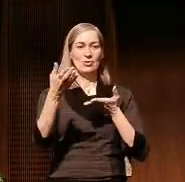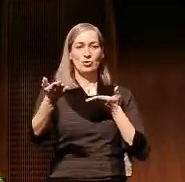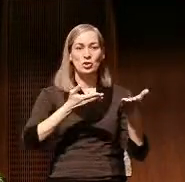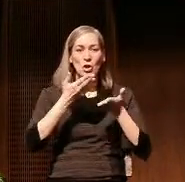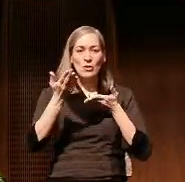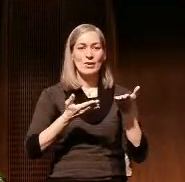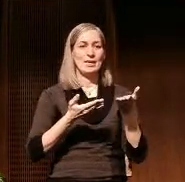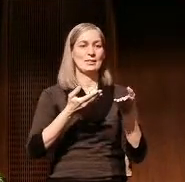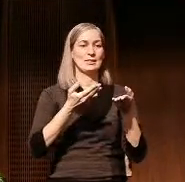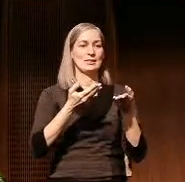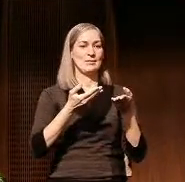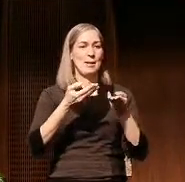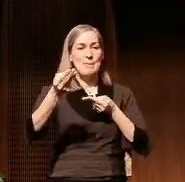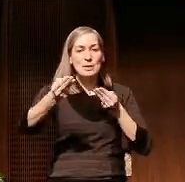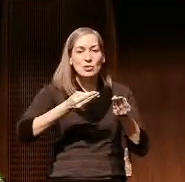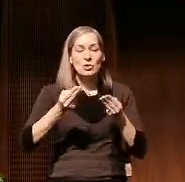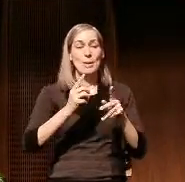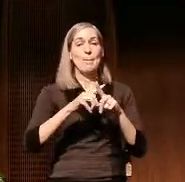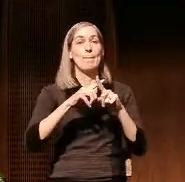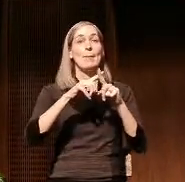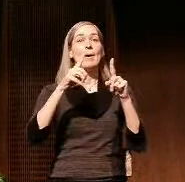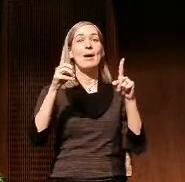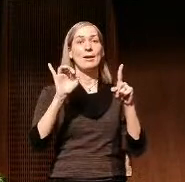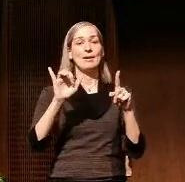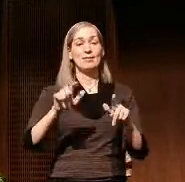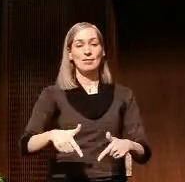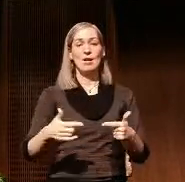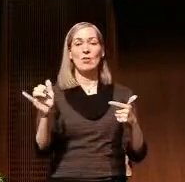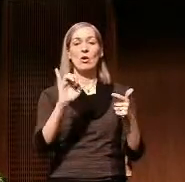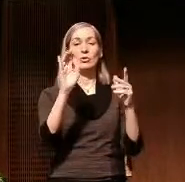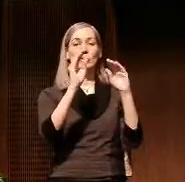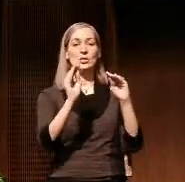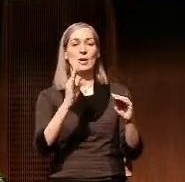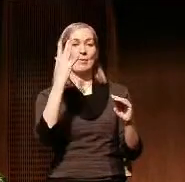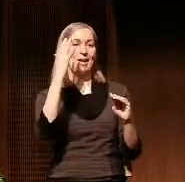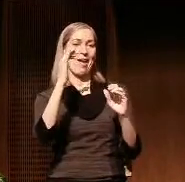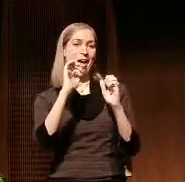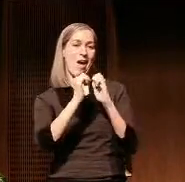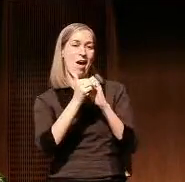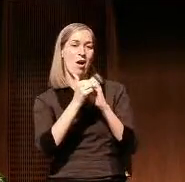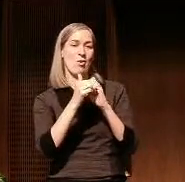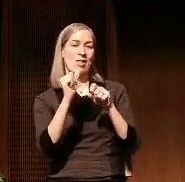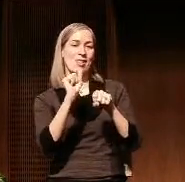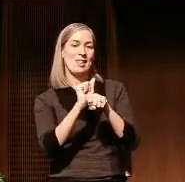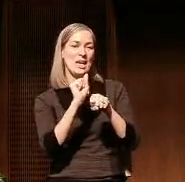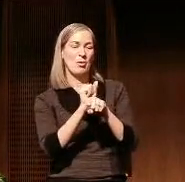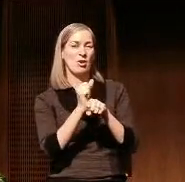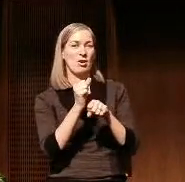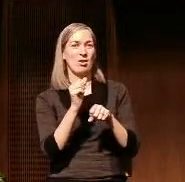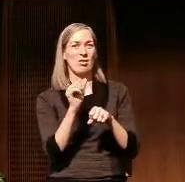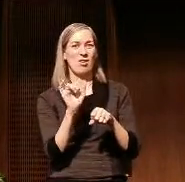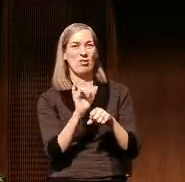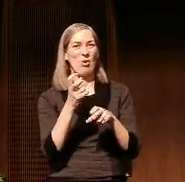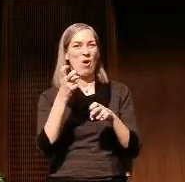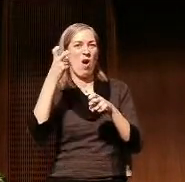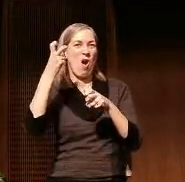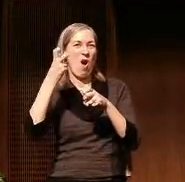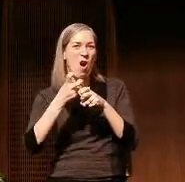His life was also shaped by the labor. the hardship,